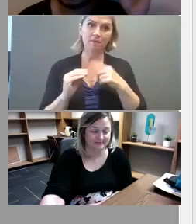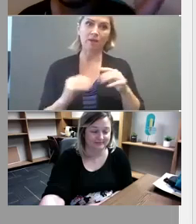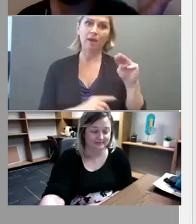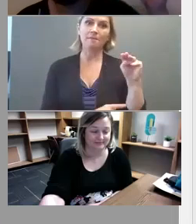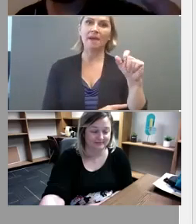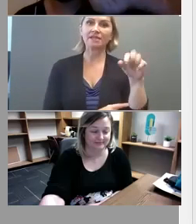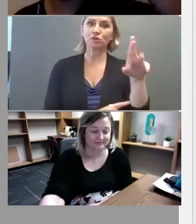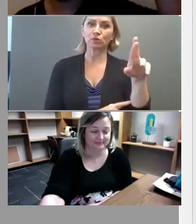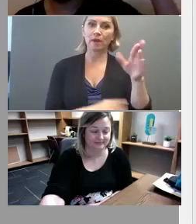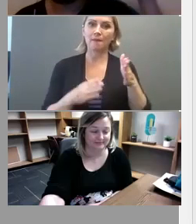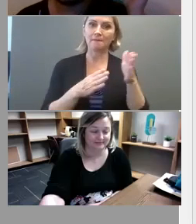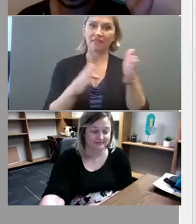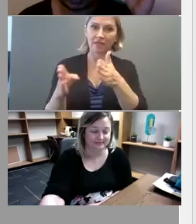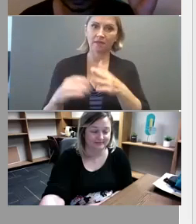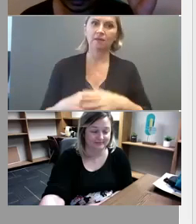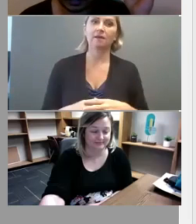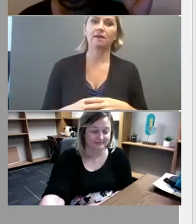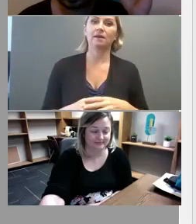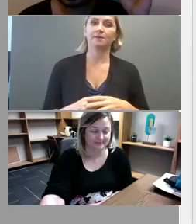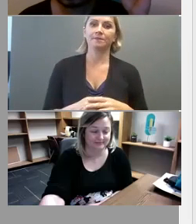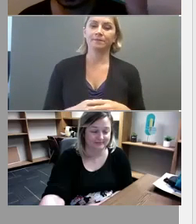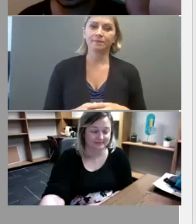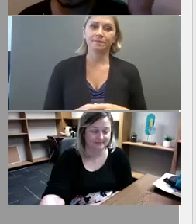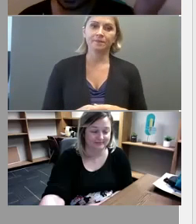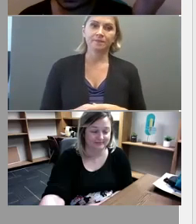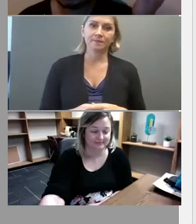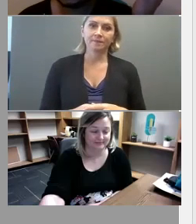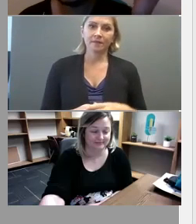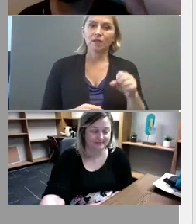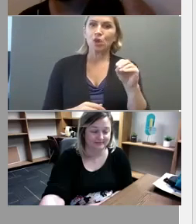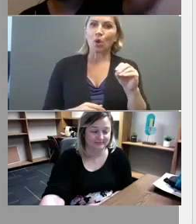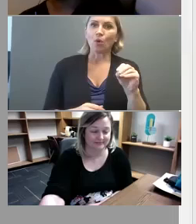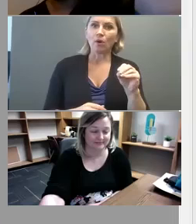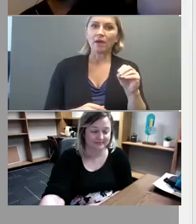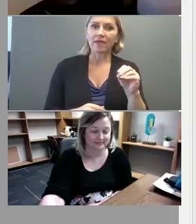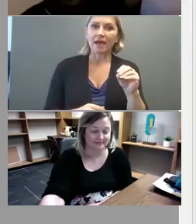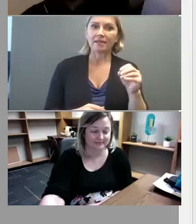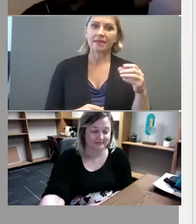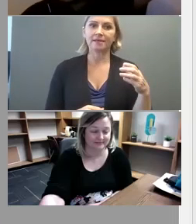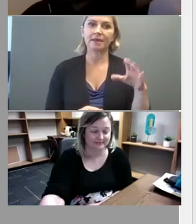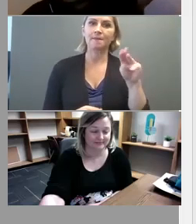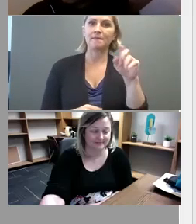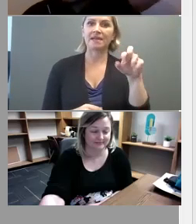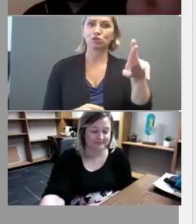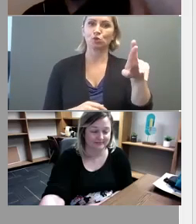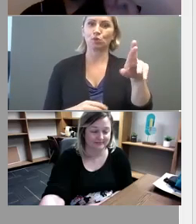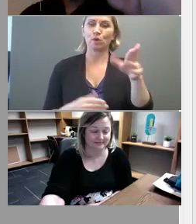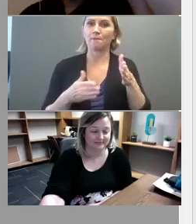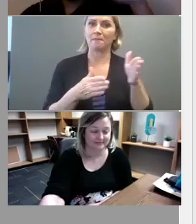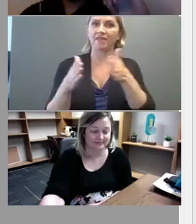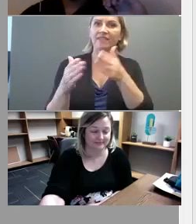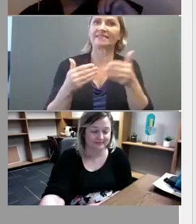And after we do master method, we'll talk about substitution method. So master method is the easiest of the